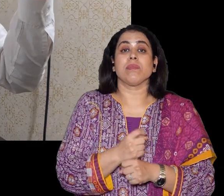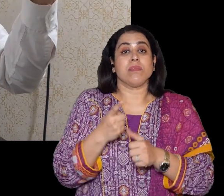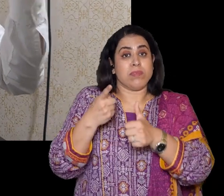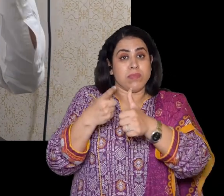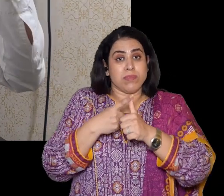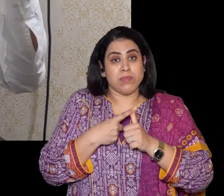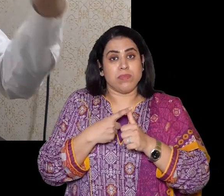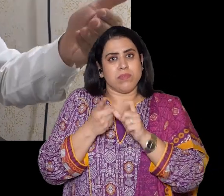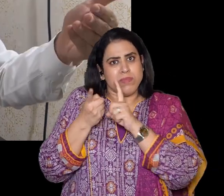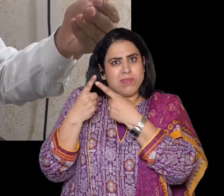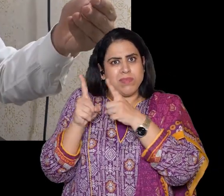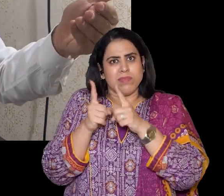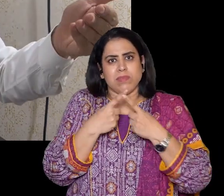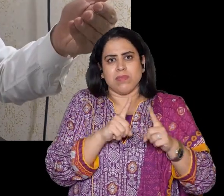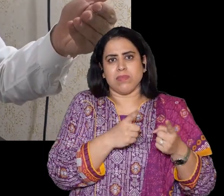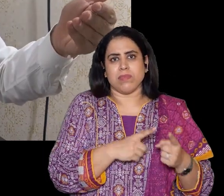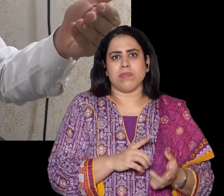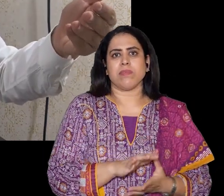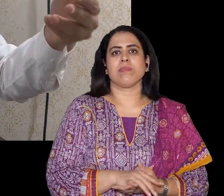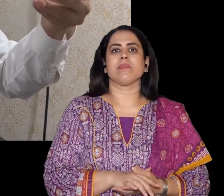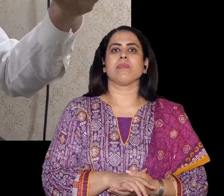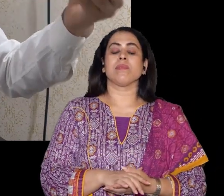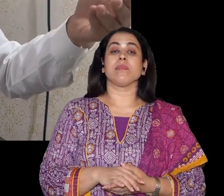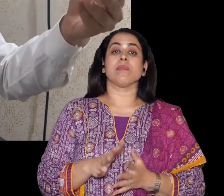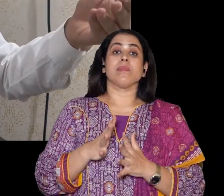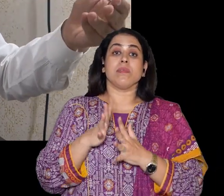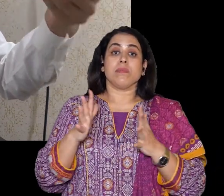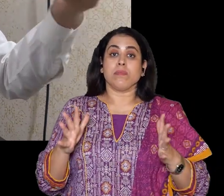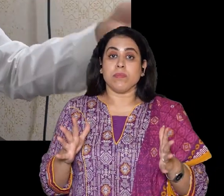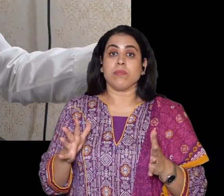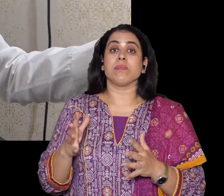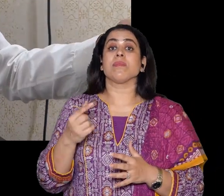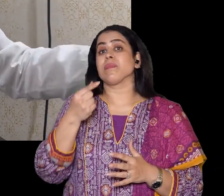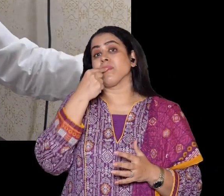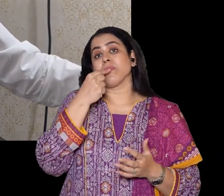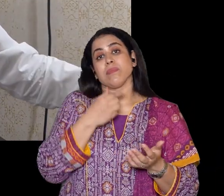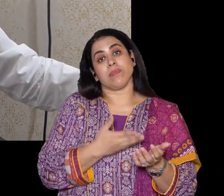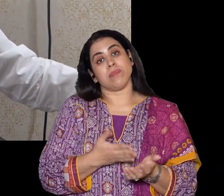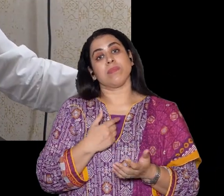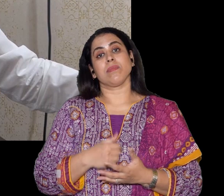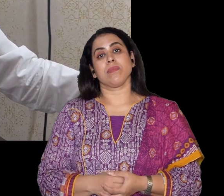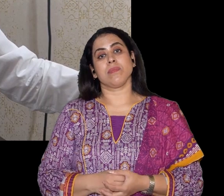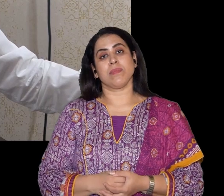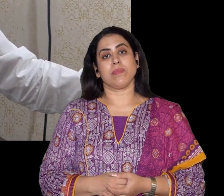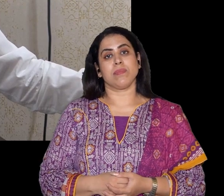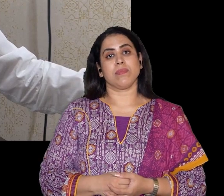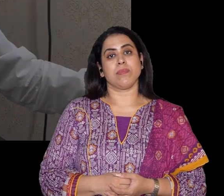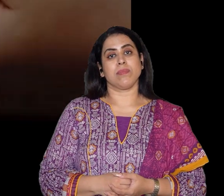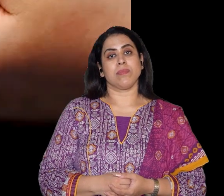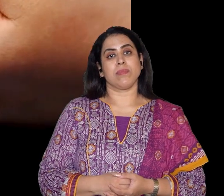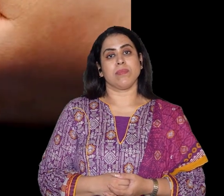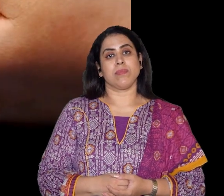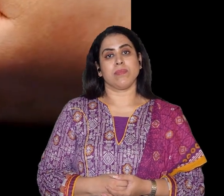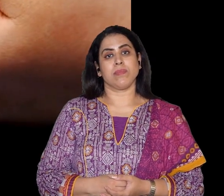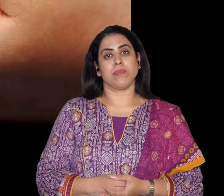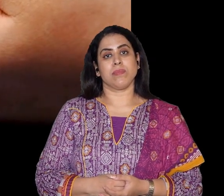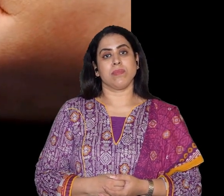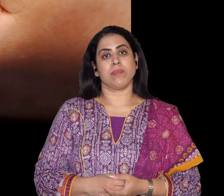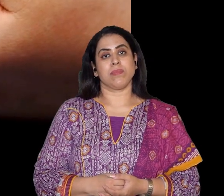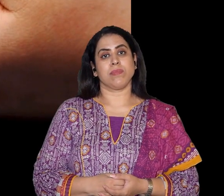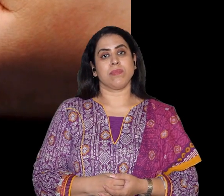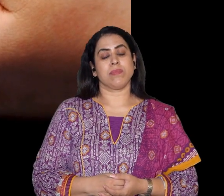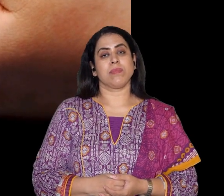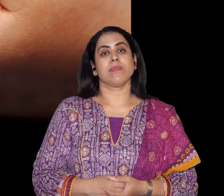every patient respond in a very different way depending on the severity of the disease that they have got.